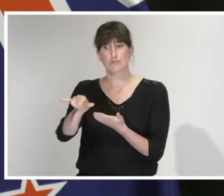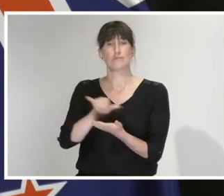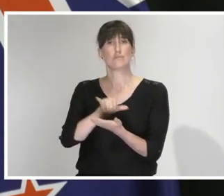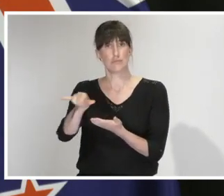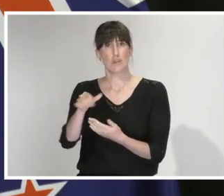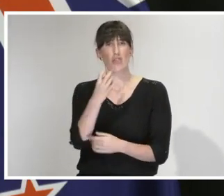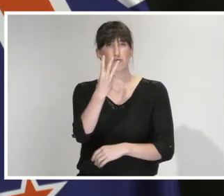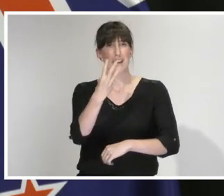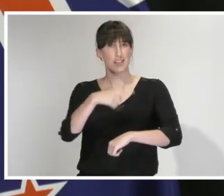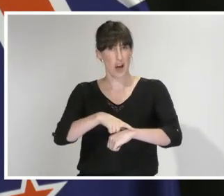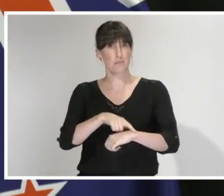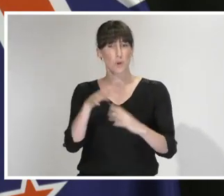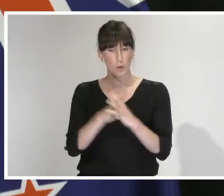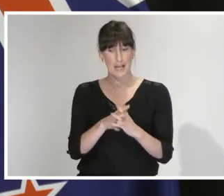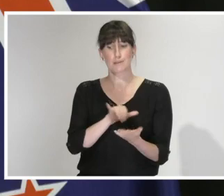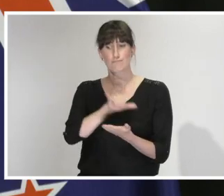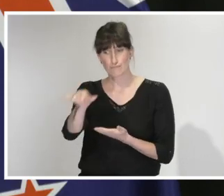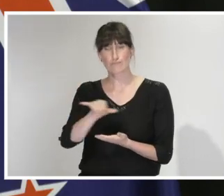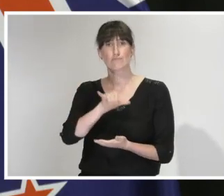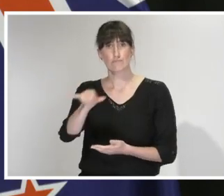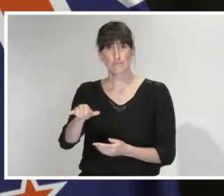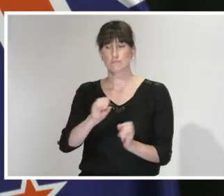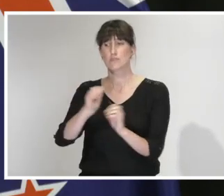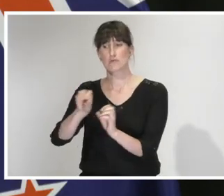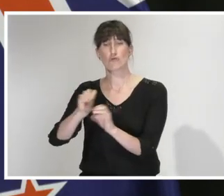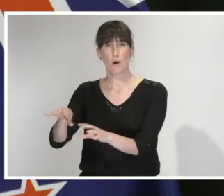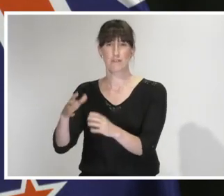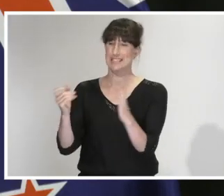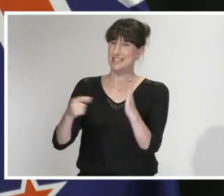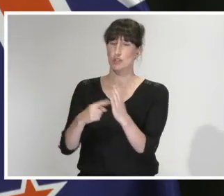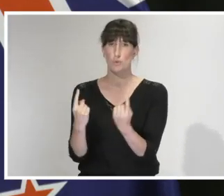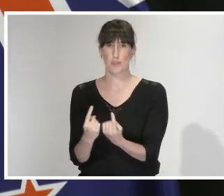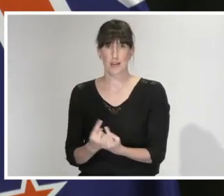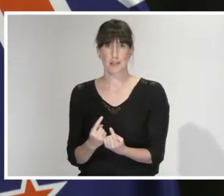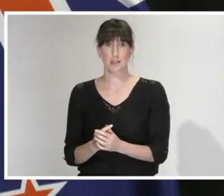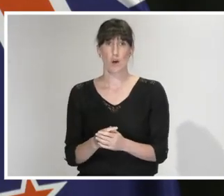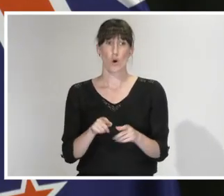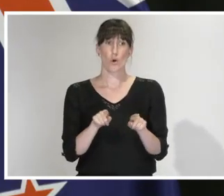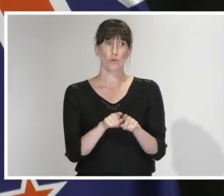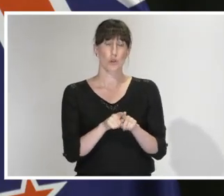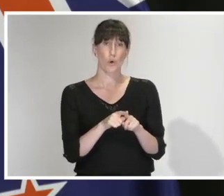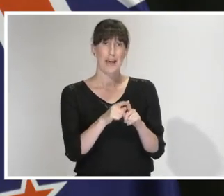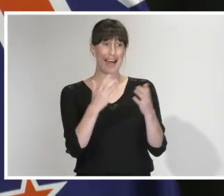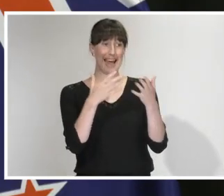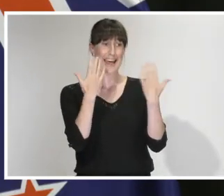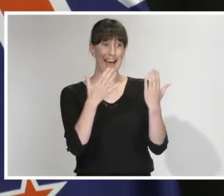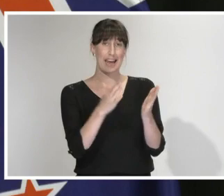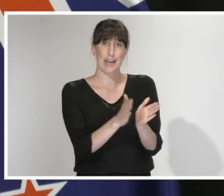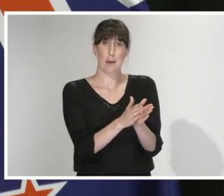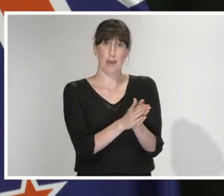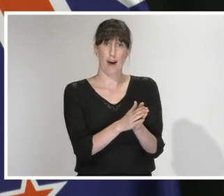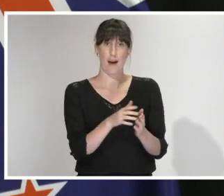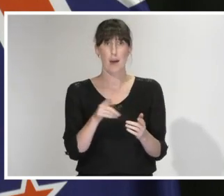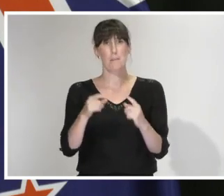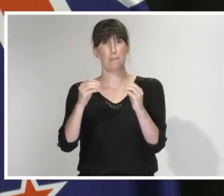sure residents get what they need. This package is also providing support to the likes of Air Napier and Barrier Air. In